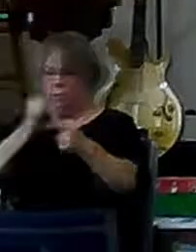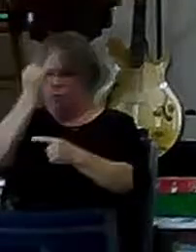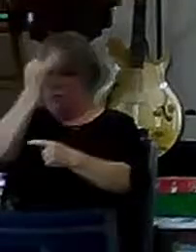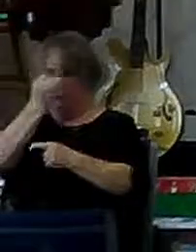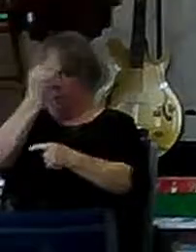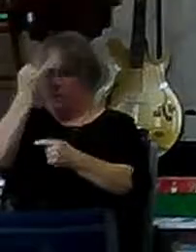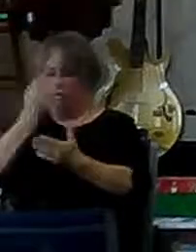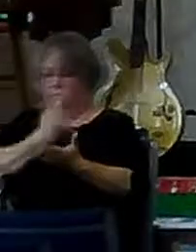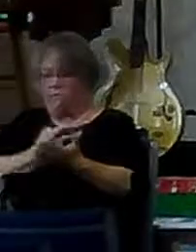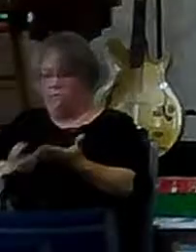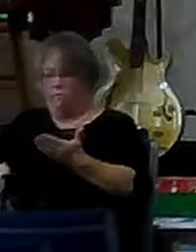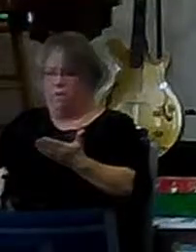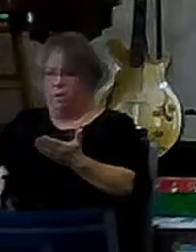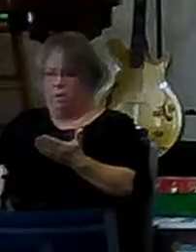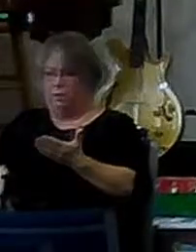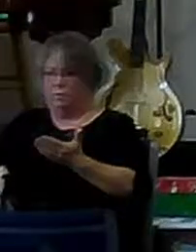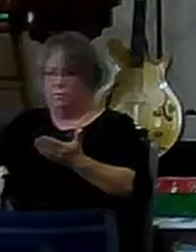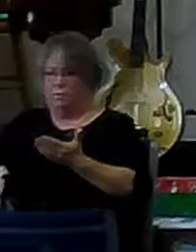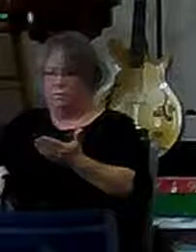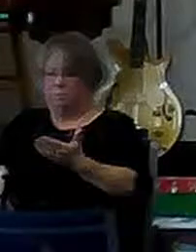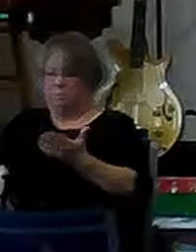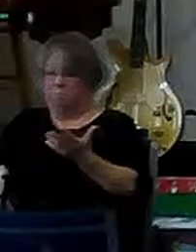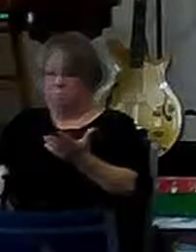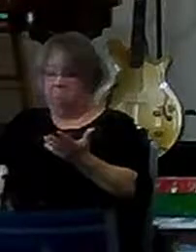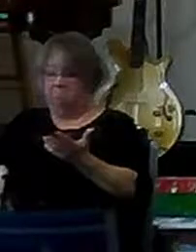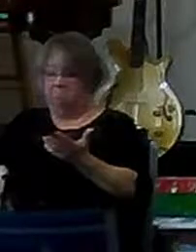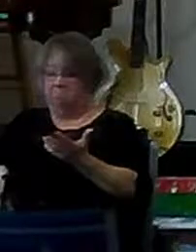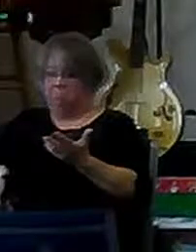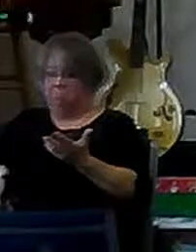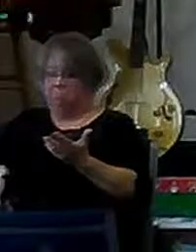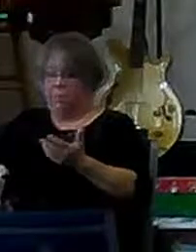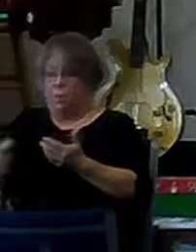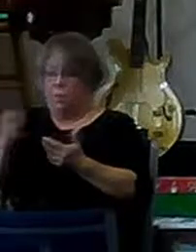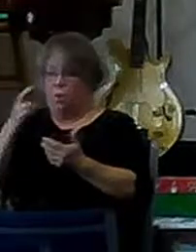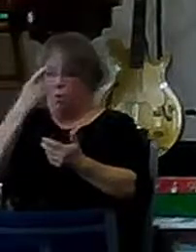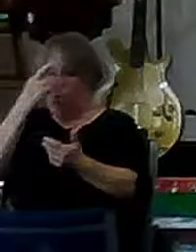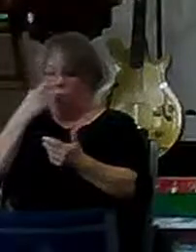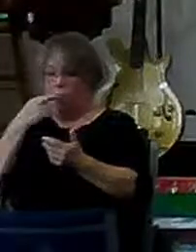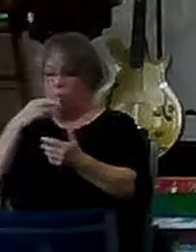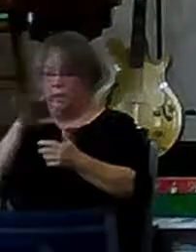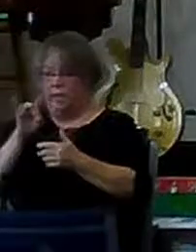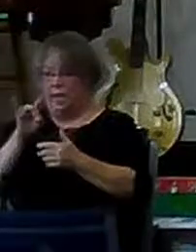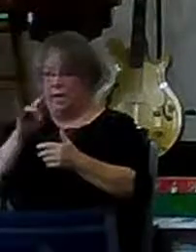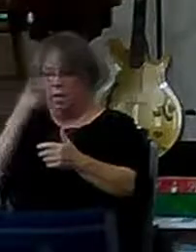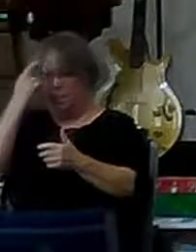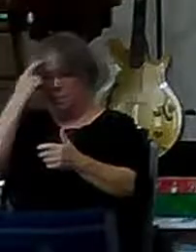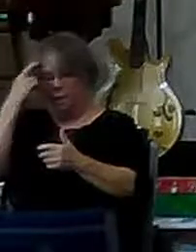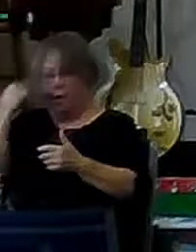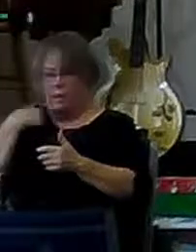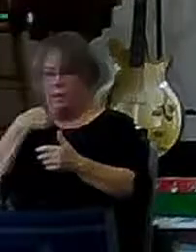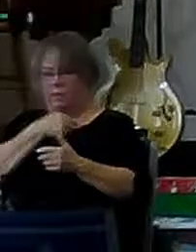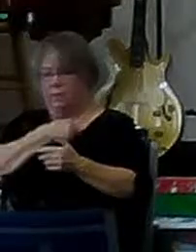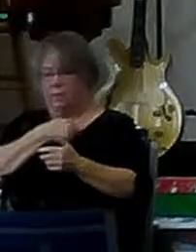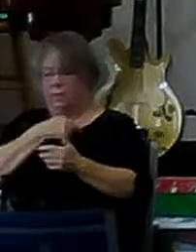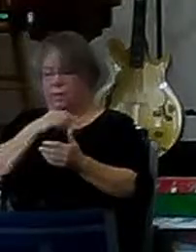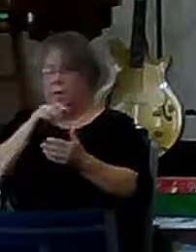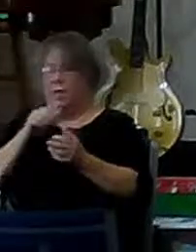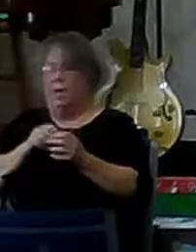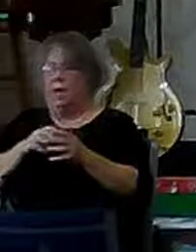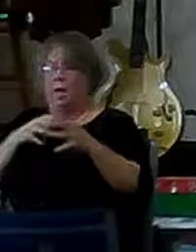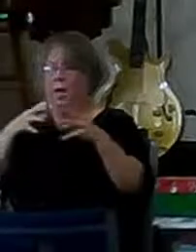Now, we're coming out of Romans chapter 8, so there is a connection at this point. Romans chapter 8 has reminded us in